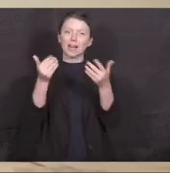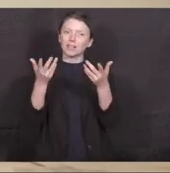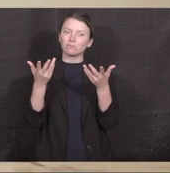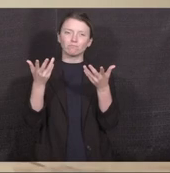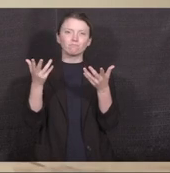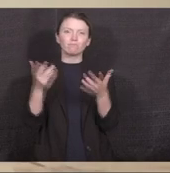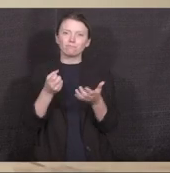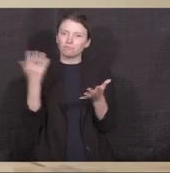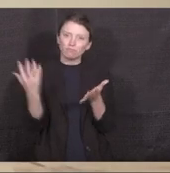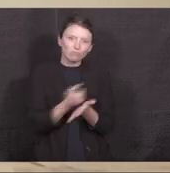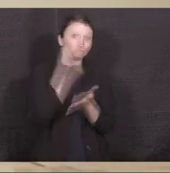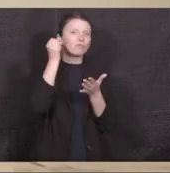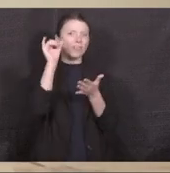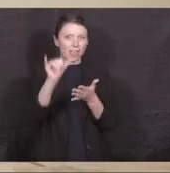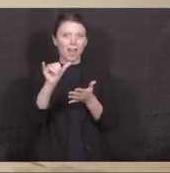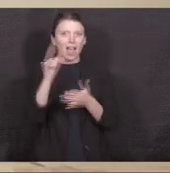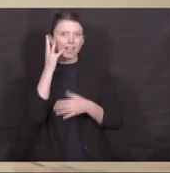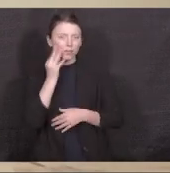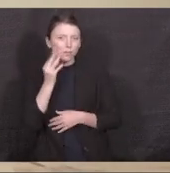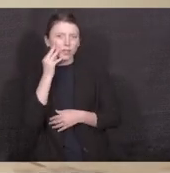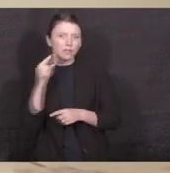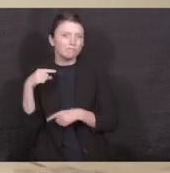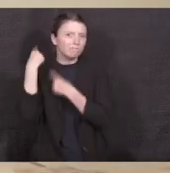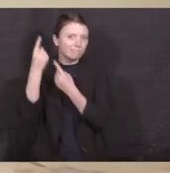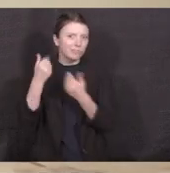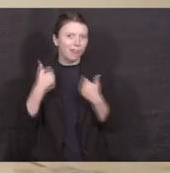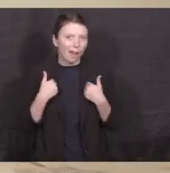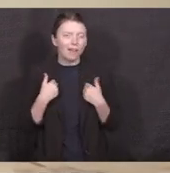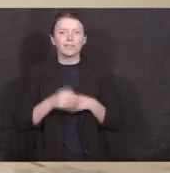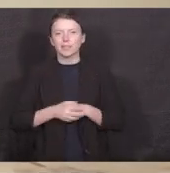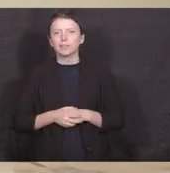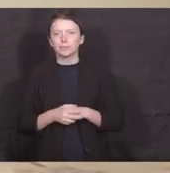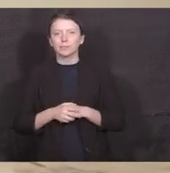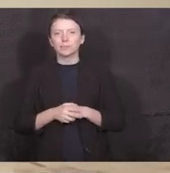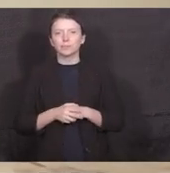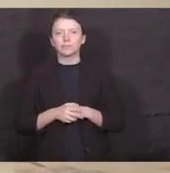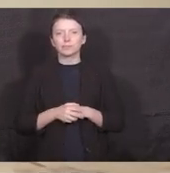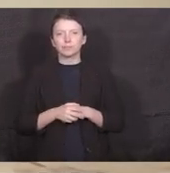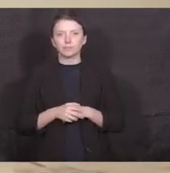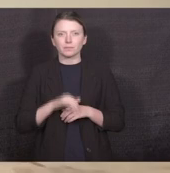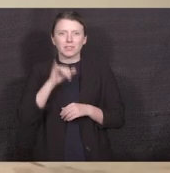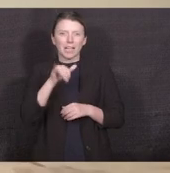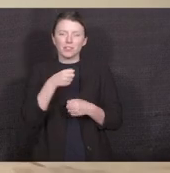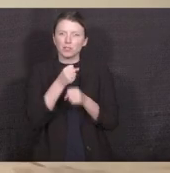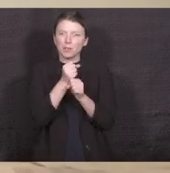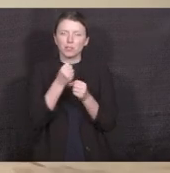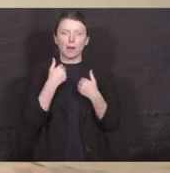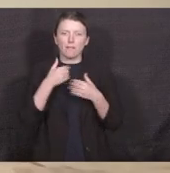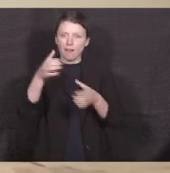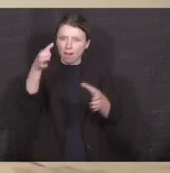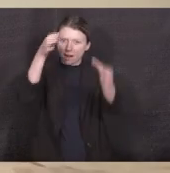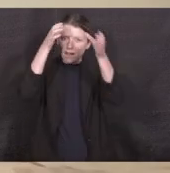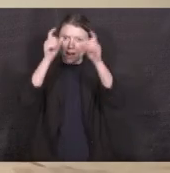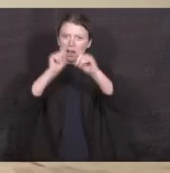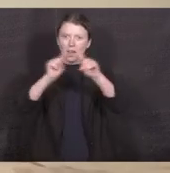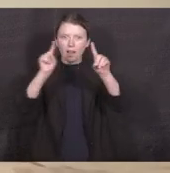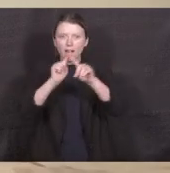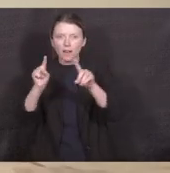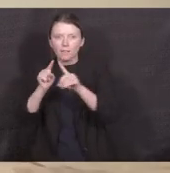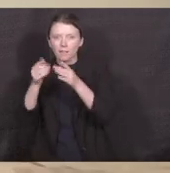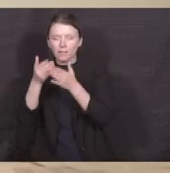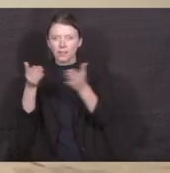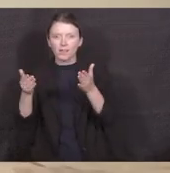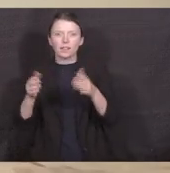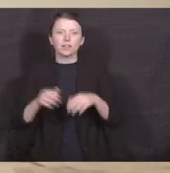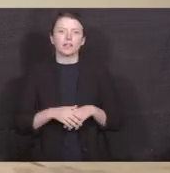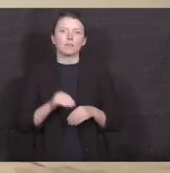them. And that just makes you a wealth of knowledge. It gives you a chance to